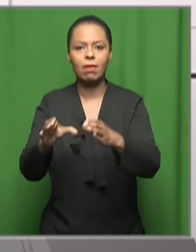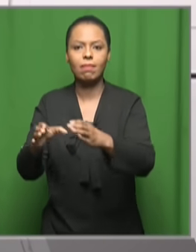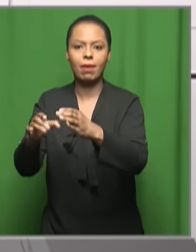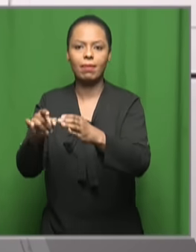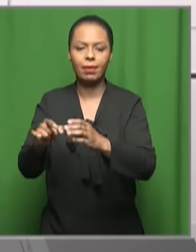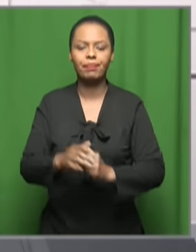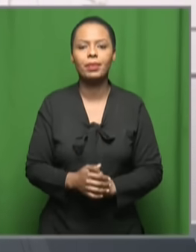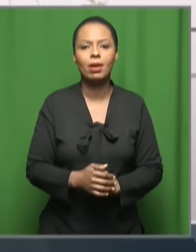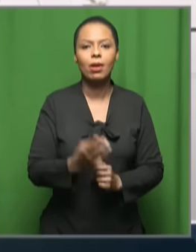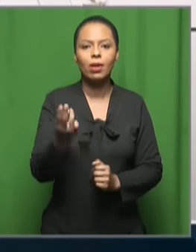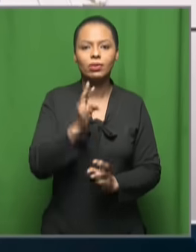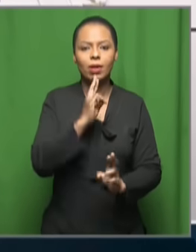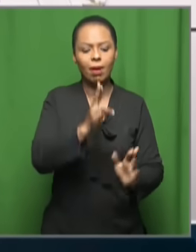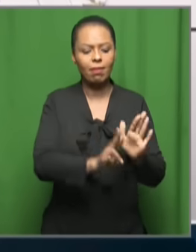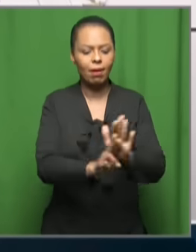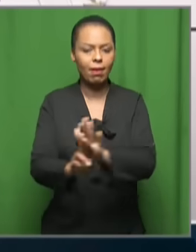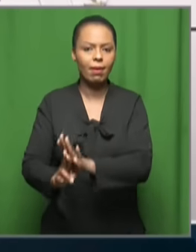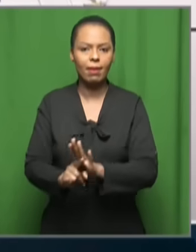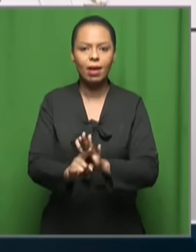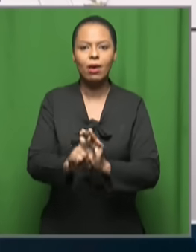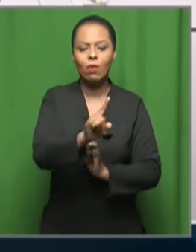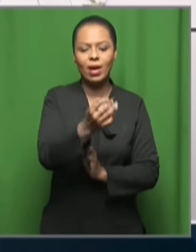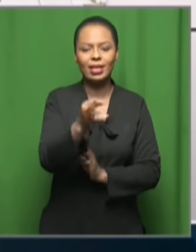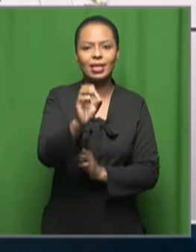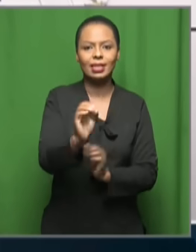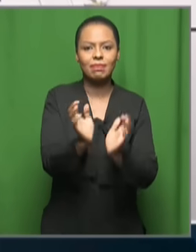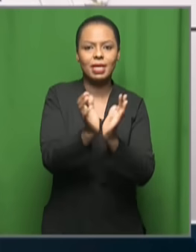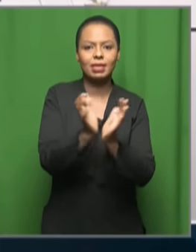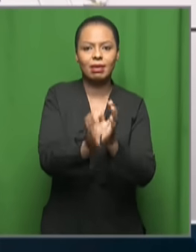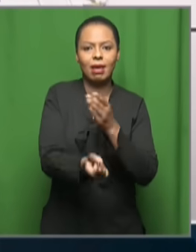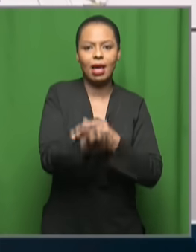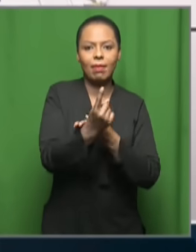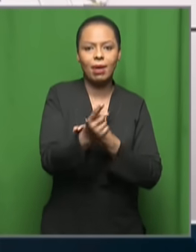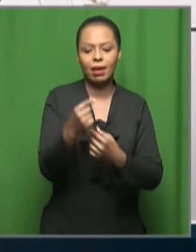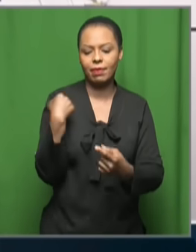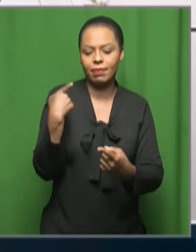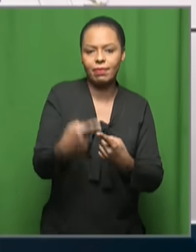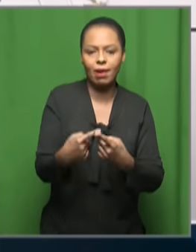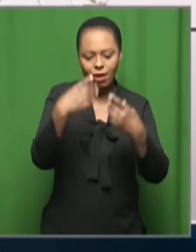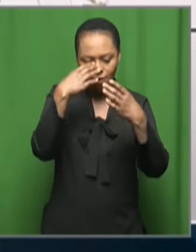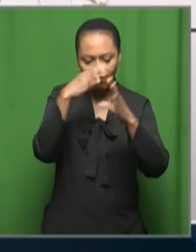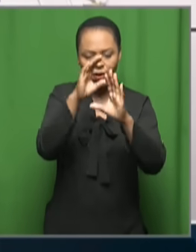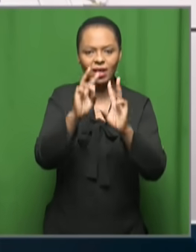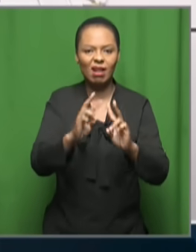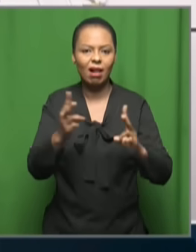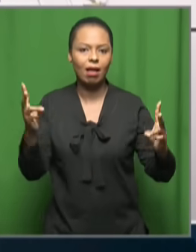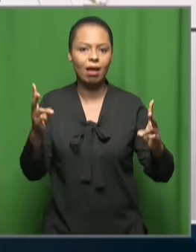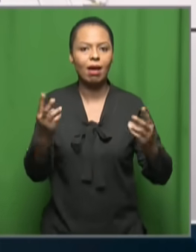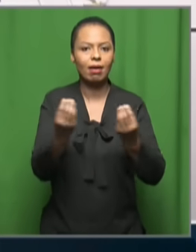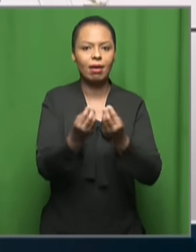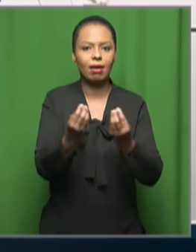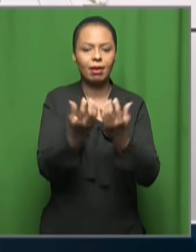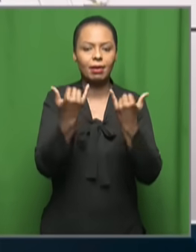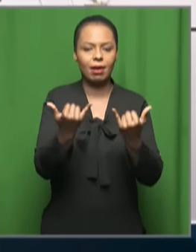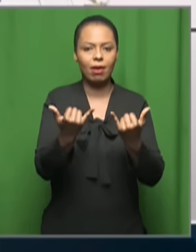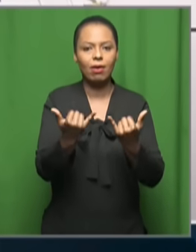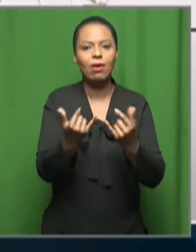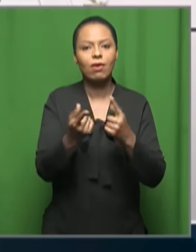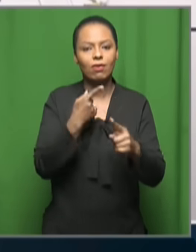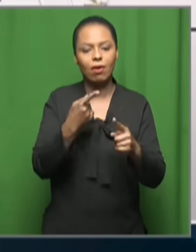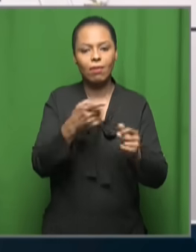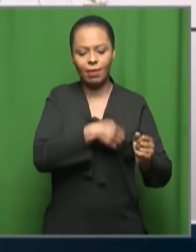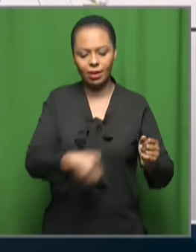the work of the over 130 meetings that took place, focusing on various streams over the presidency of South